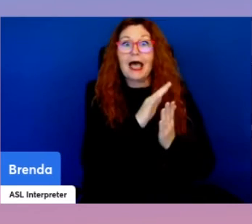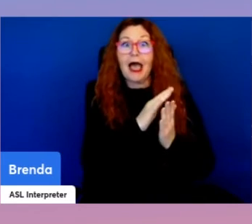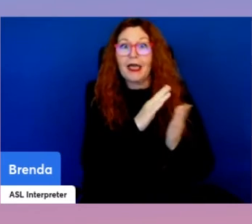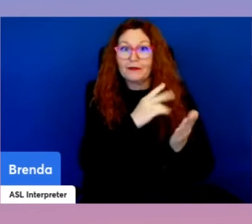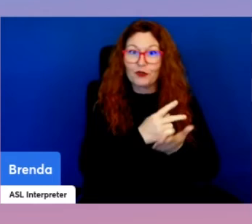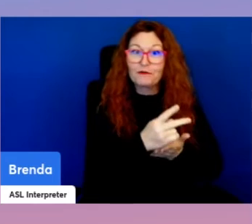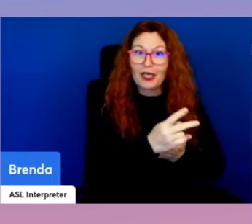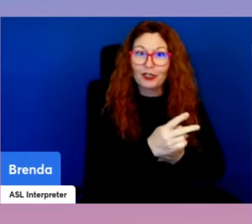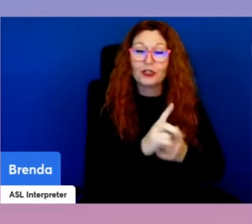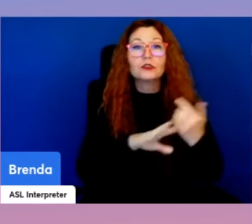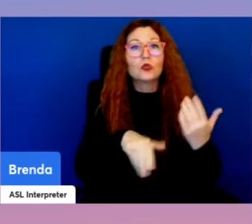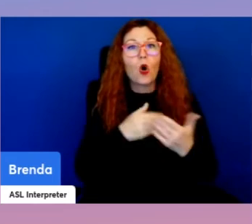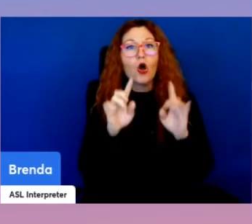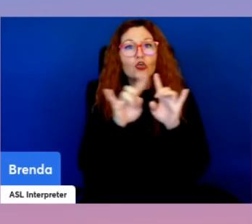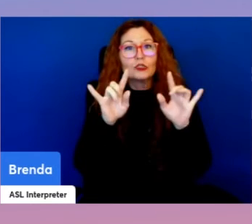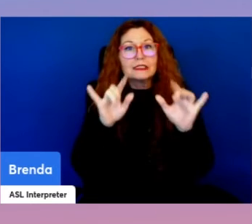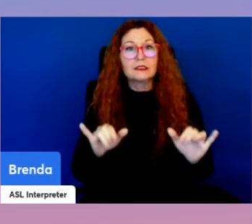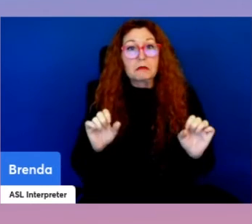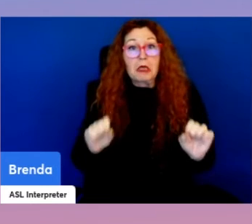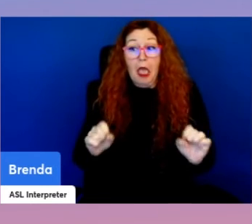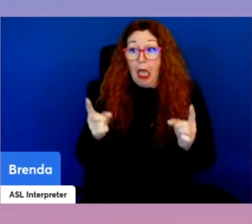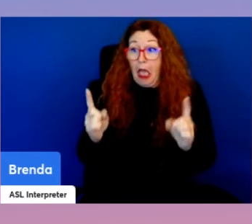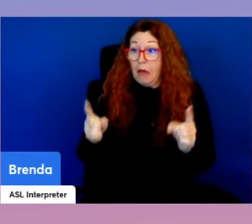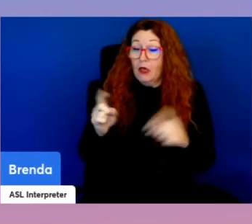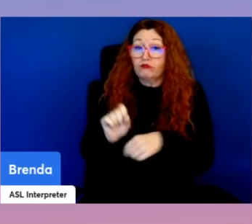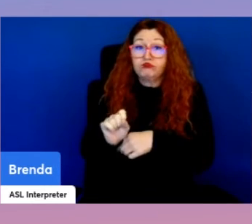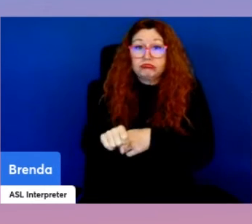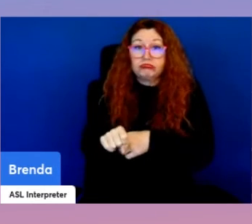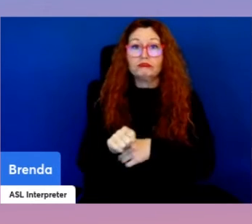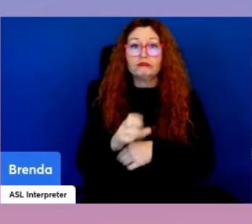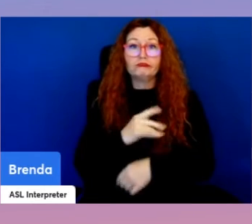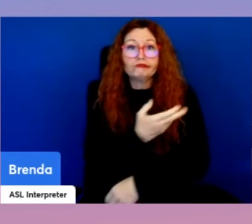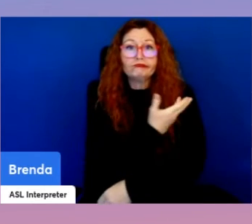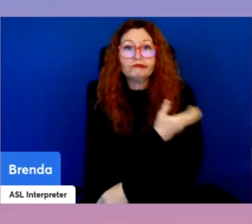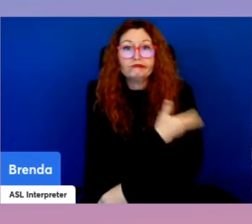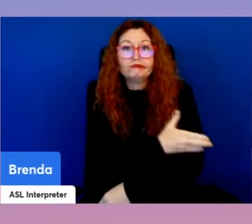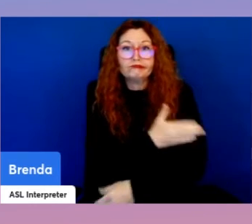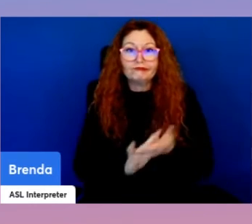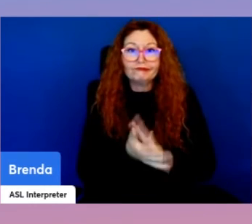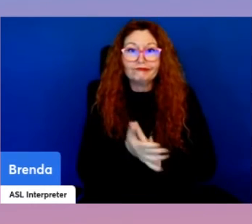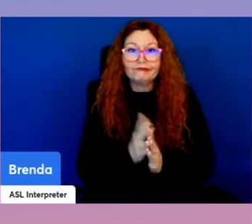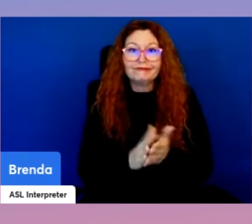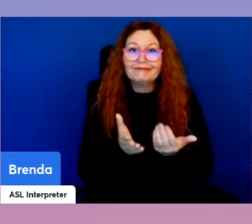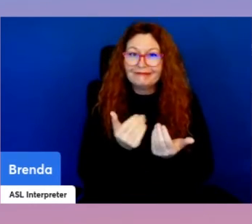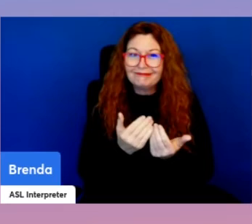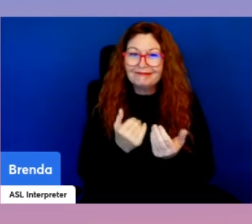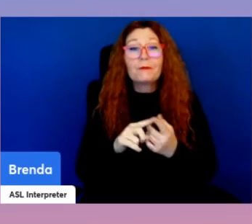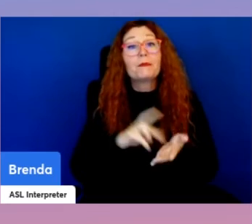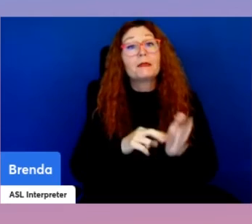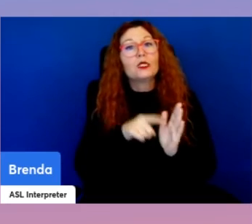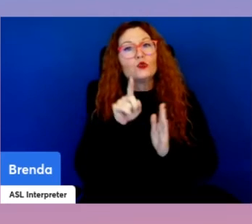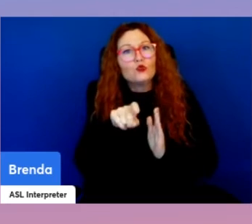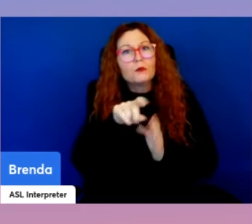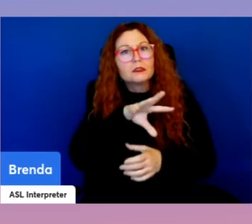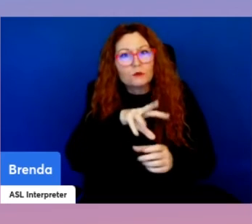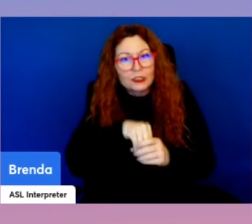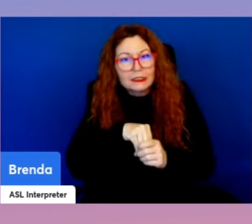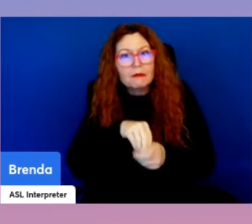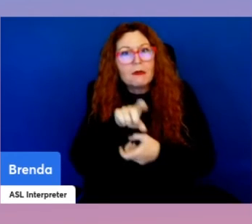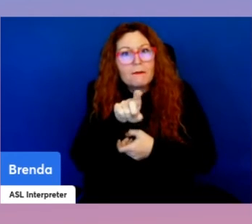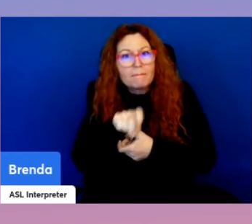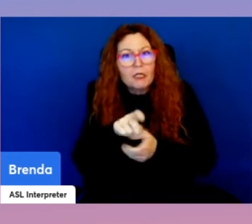can overcome failure. Now, Azure provides you ways to do that, but you have to participate. You have to get